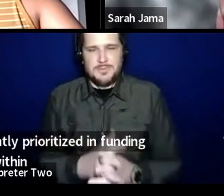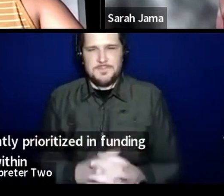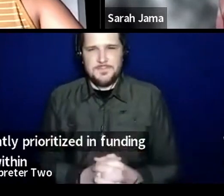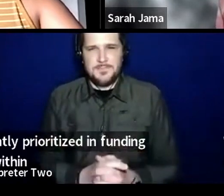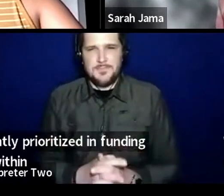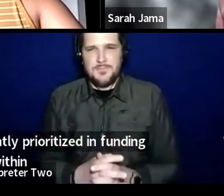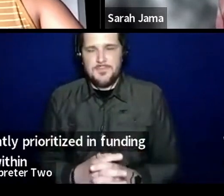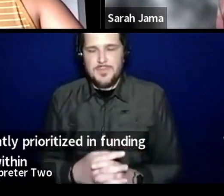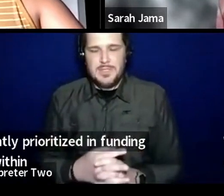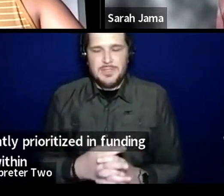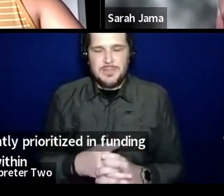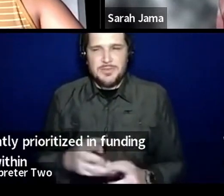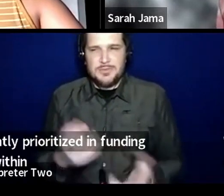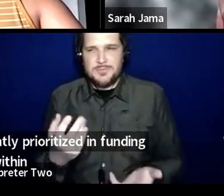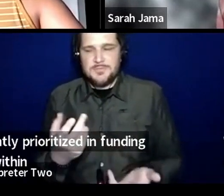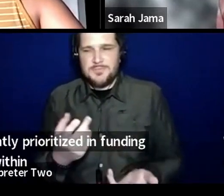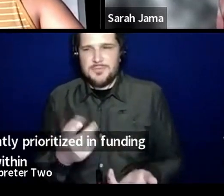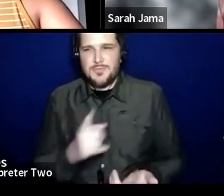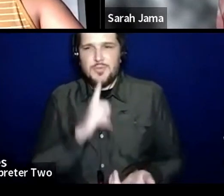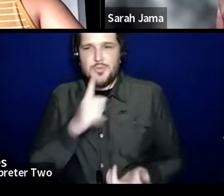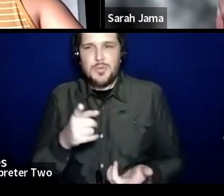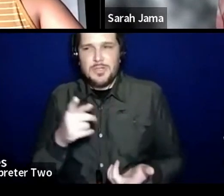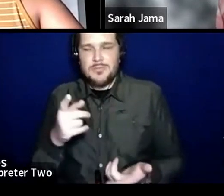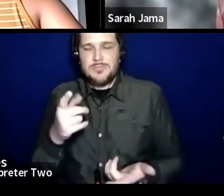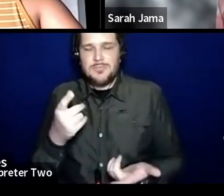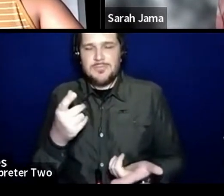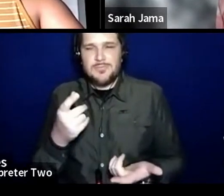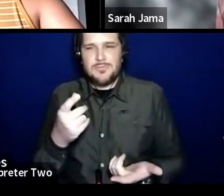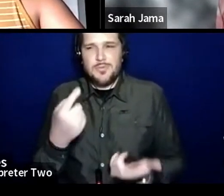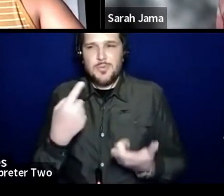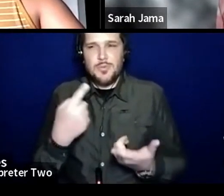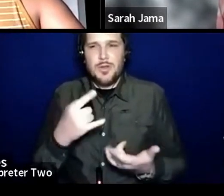life in institutions, I think, are really important to recognize.